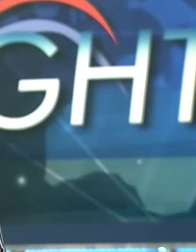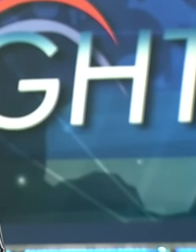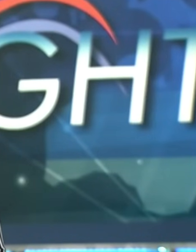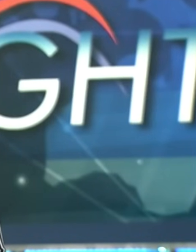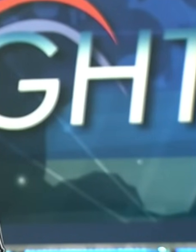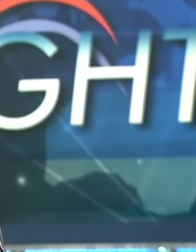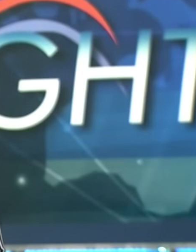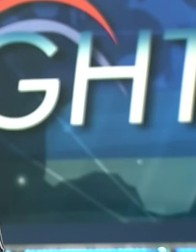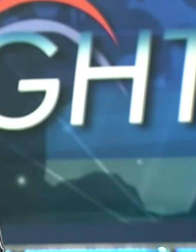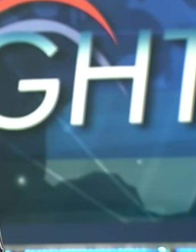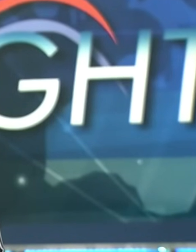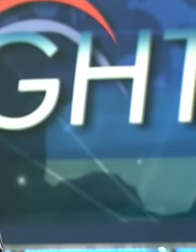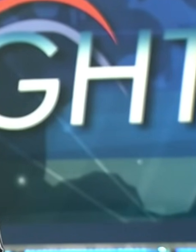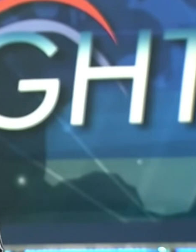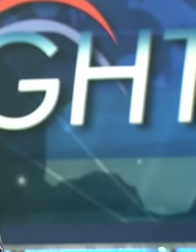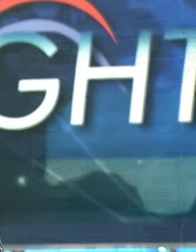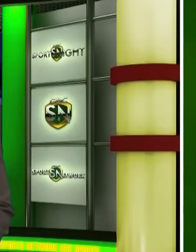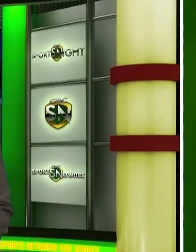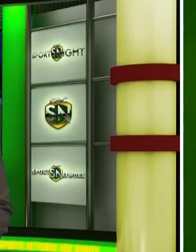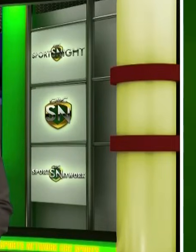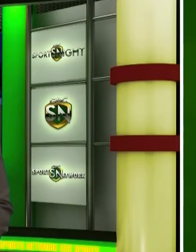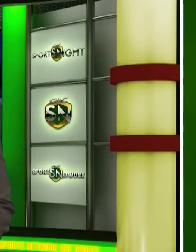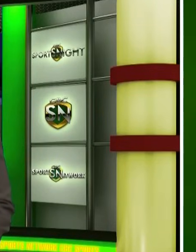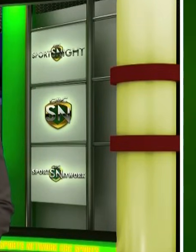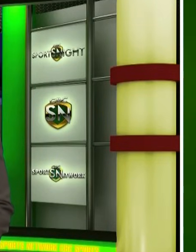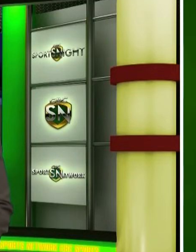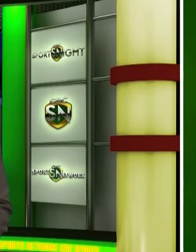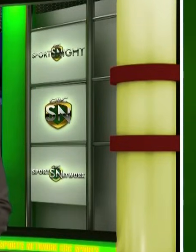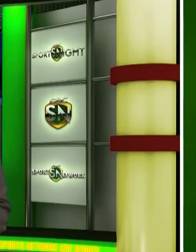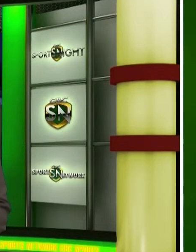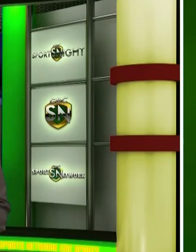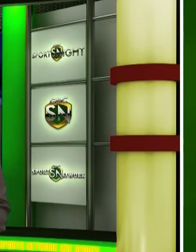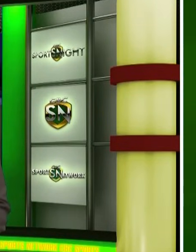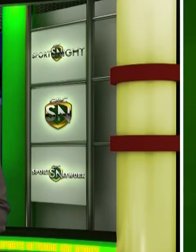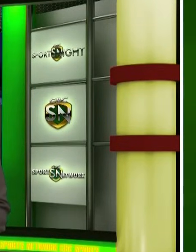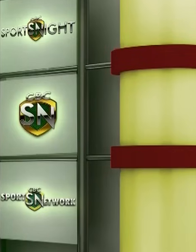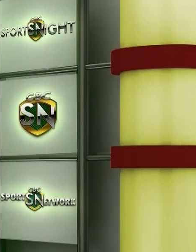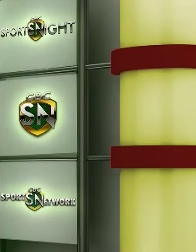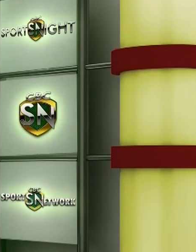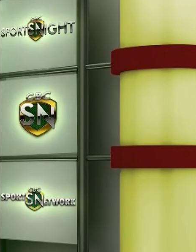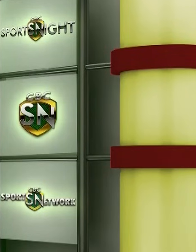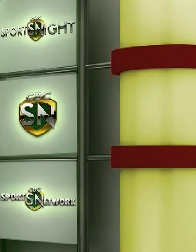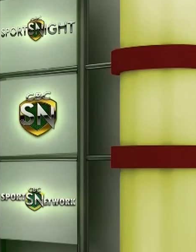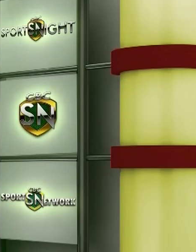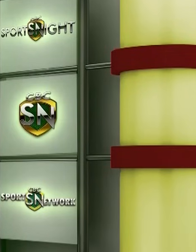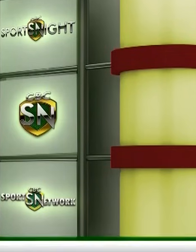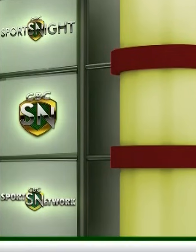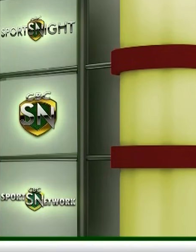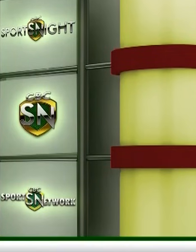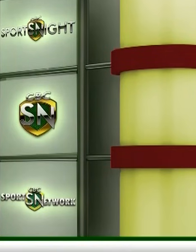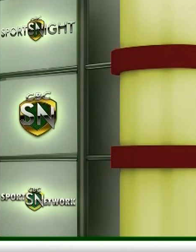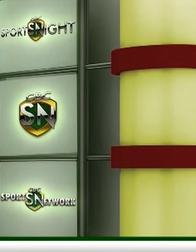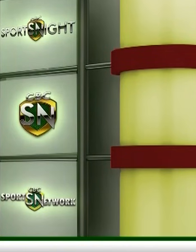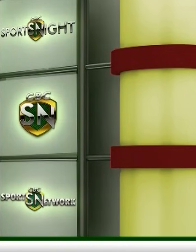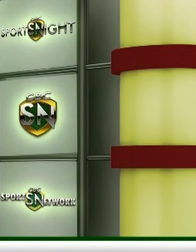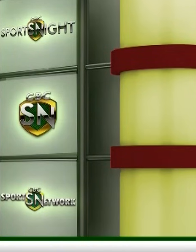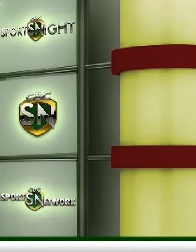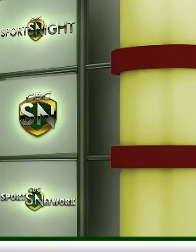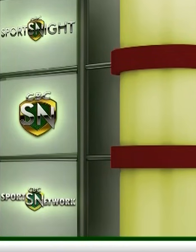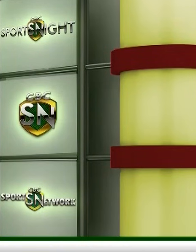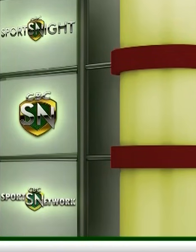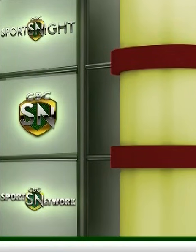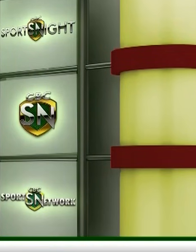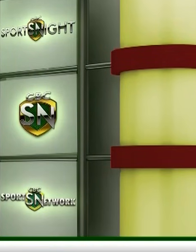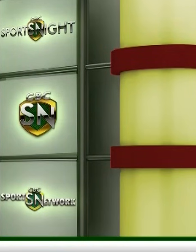Time now for the second half of sports. Back over to you, Damien. Thanks so much, Tisha. Well, the 2025 BCIC Rally Barbados and